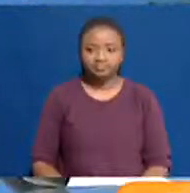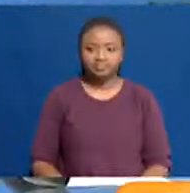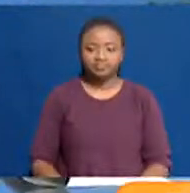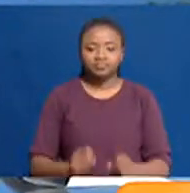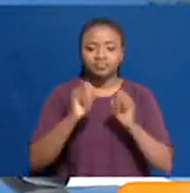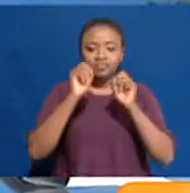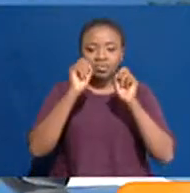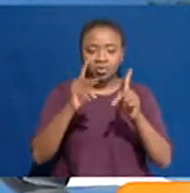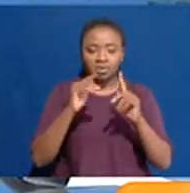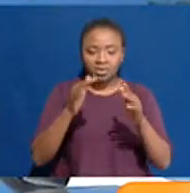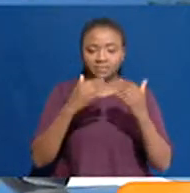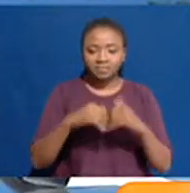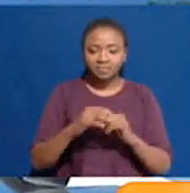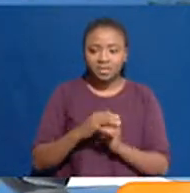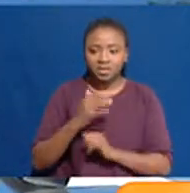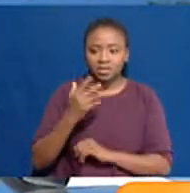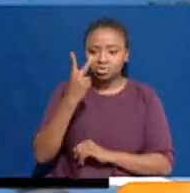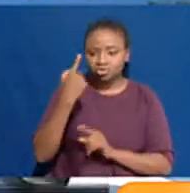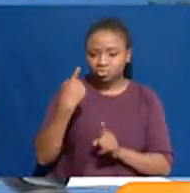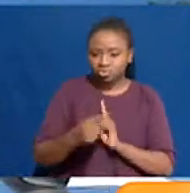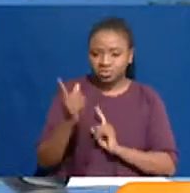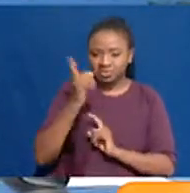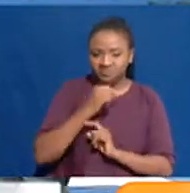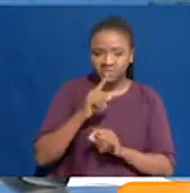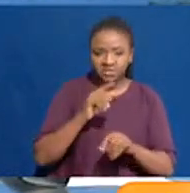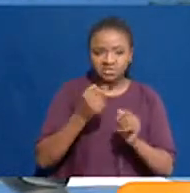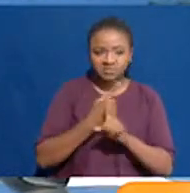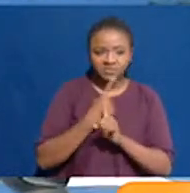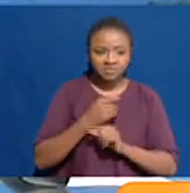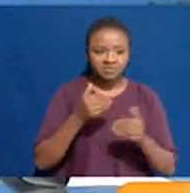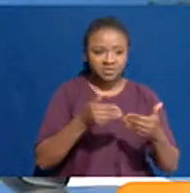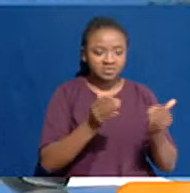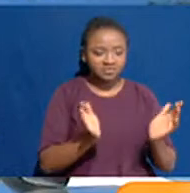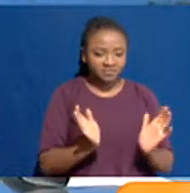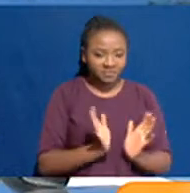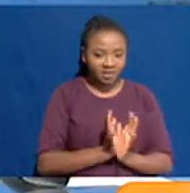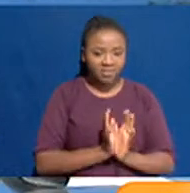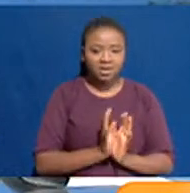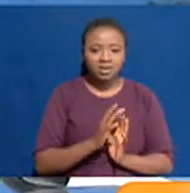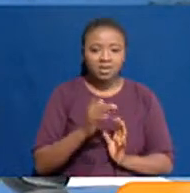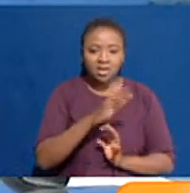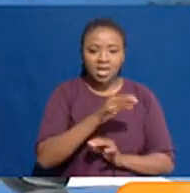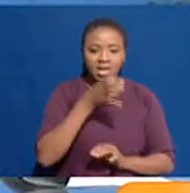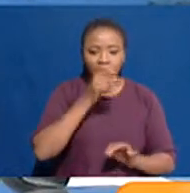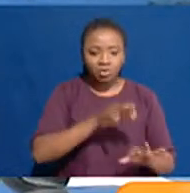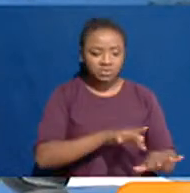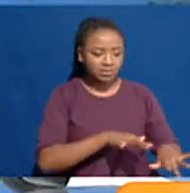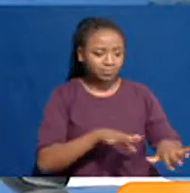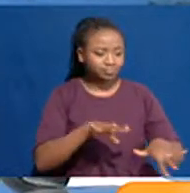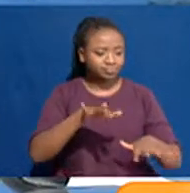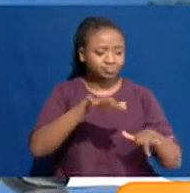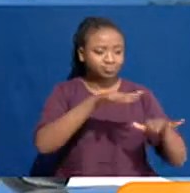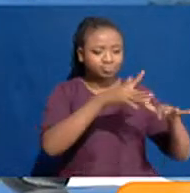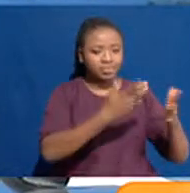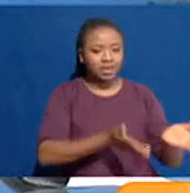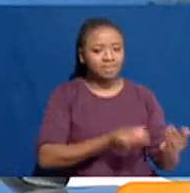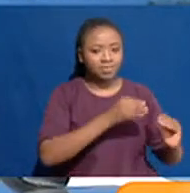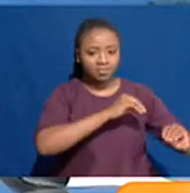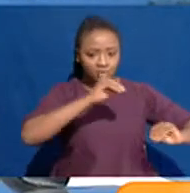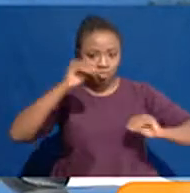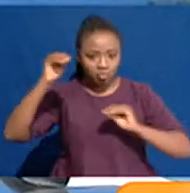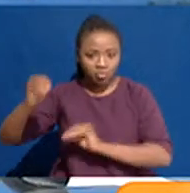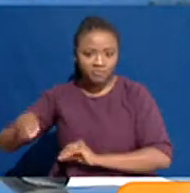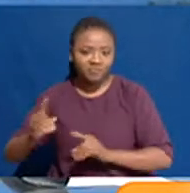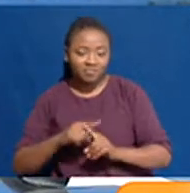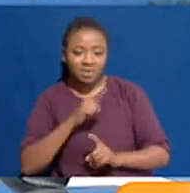Now, switching gears, and more than 2 years since the families living around Lake Baringo were displaced by the rising water levels, there is no end in sight to